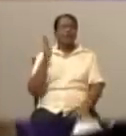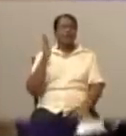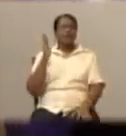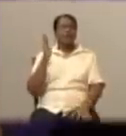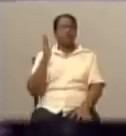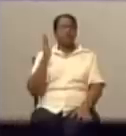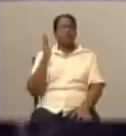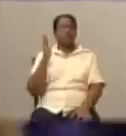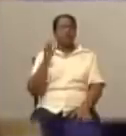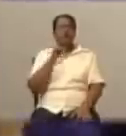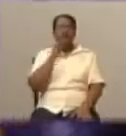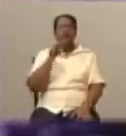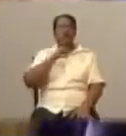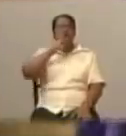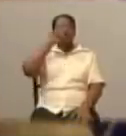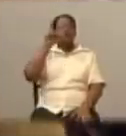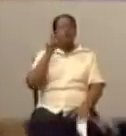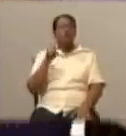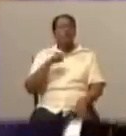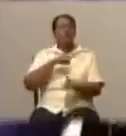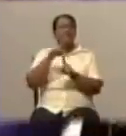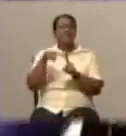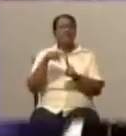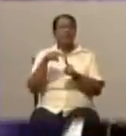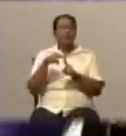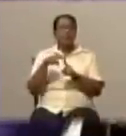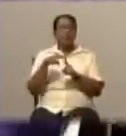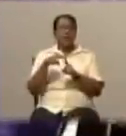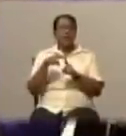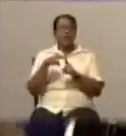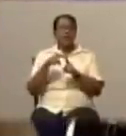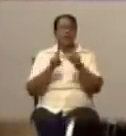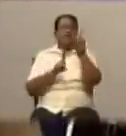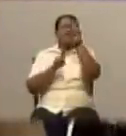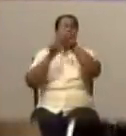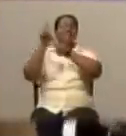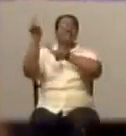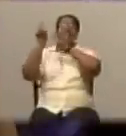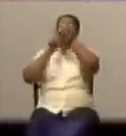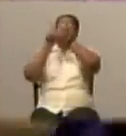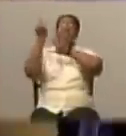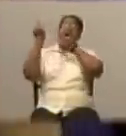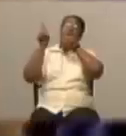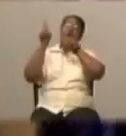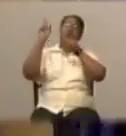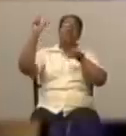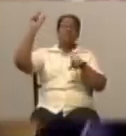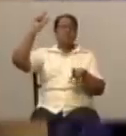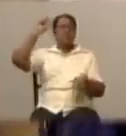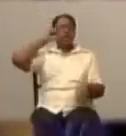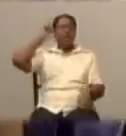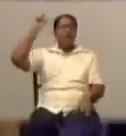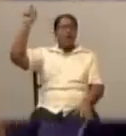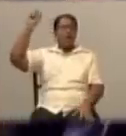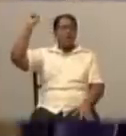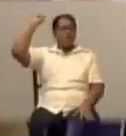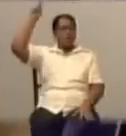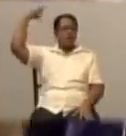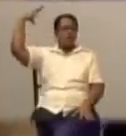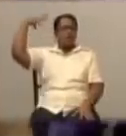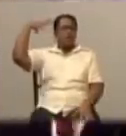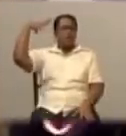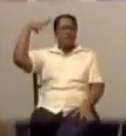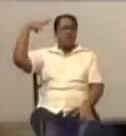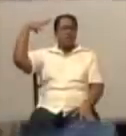will happen in the stars, in the moon. Nobody knows. The problem and the question is how you are living, how you